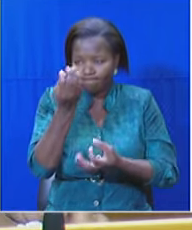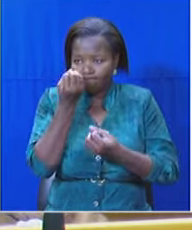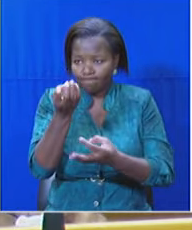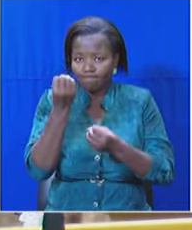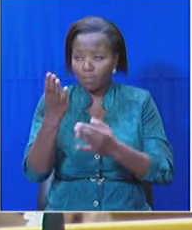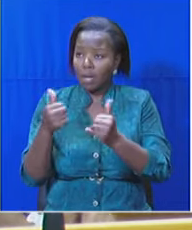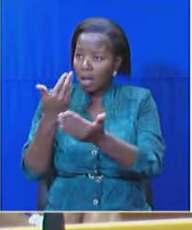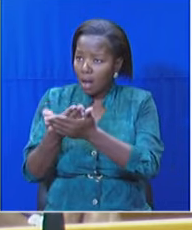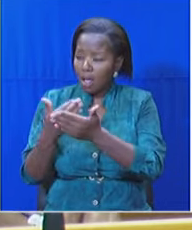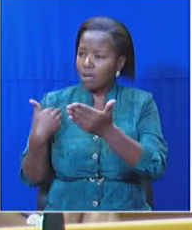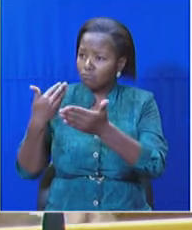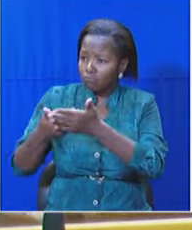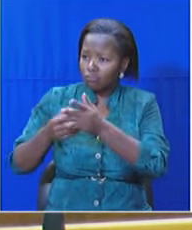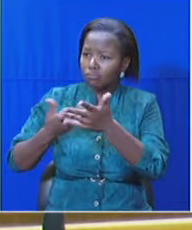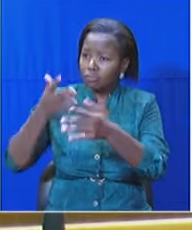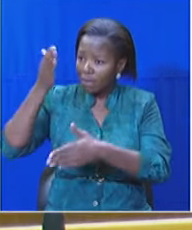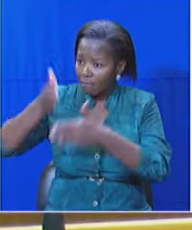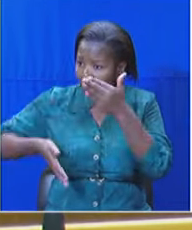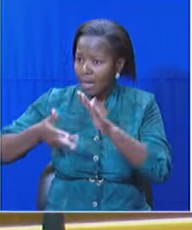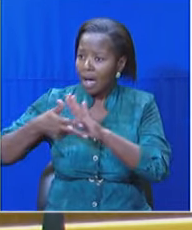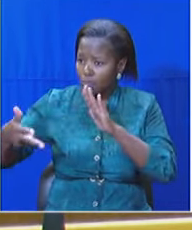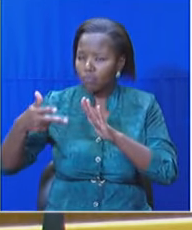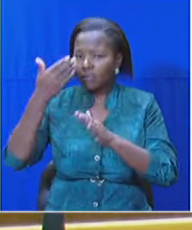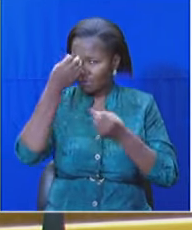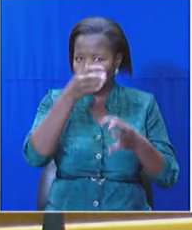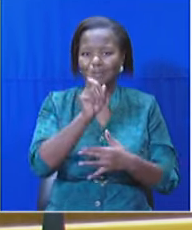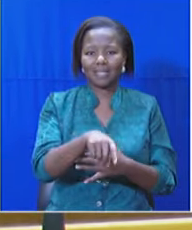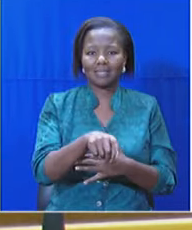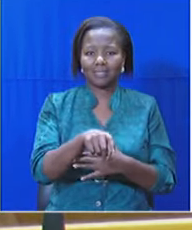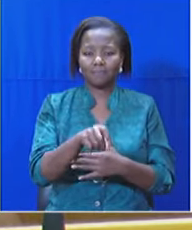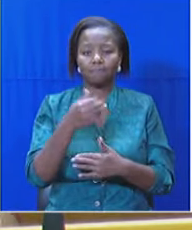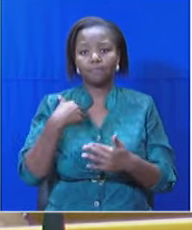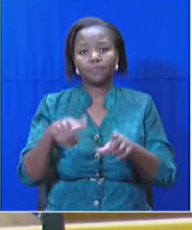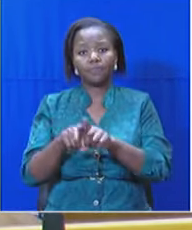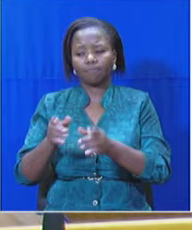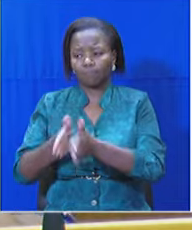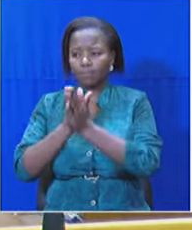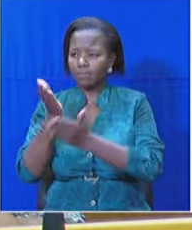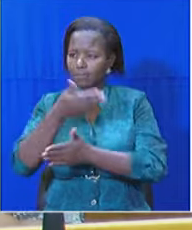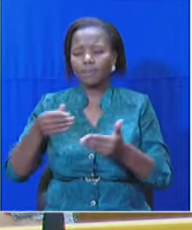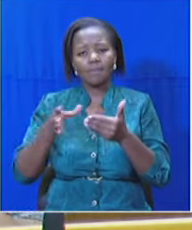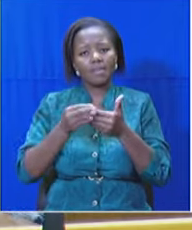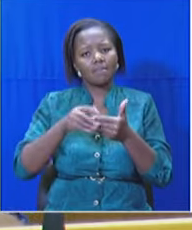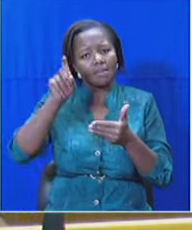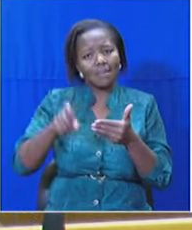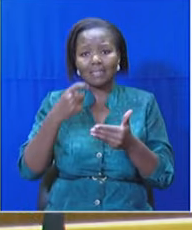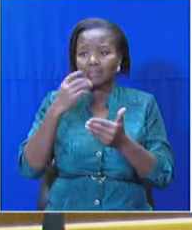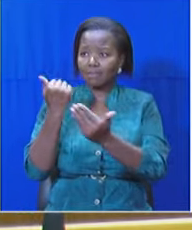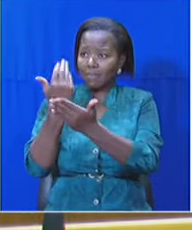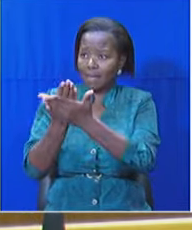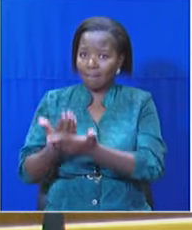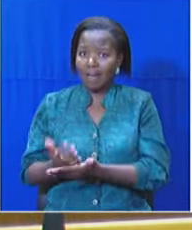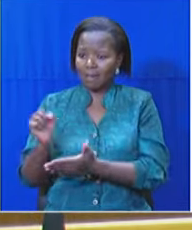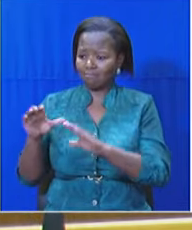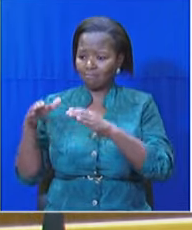their claims until the final stage. We also request members to assist in preaching the gospel of the relodgement of claims in their